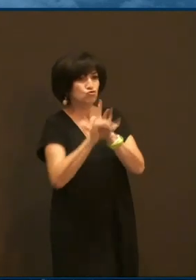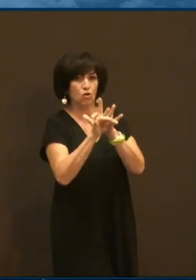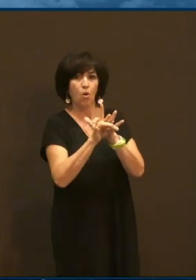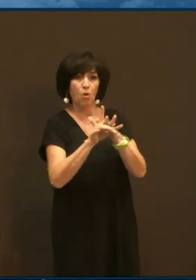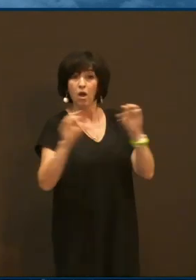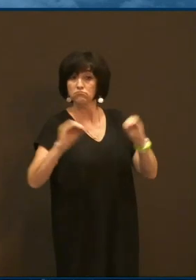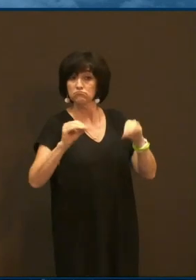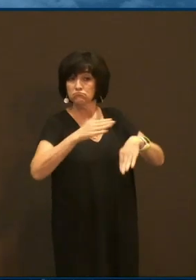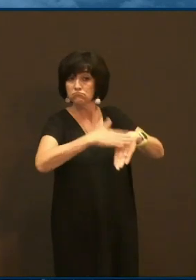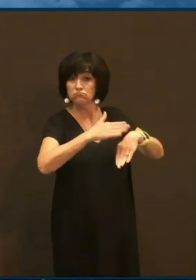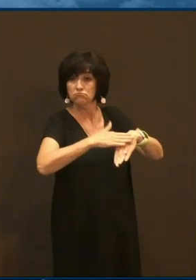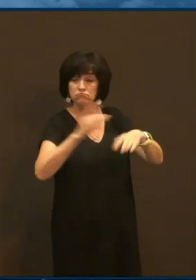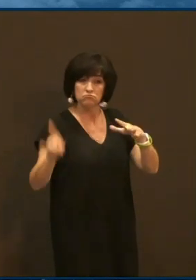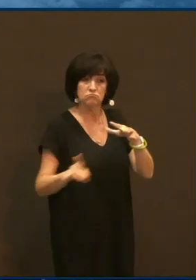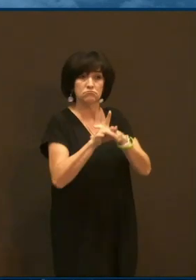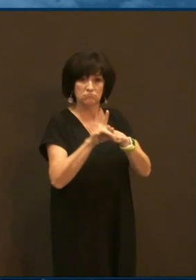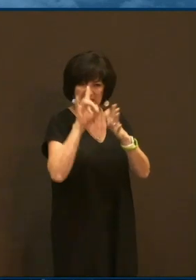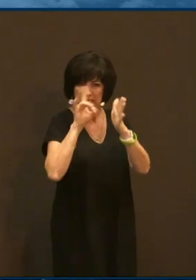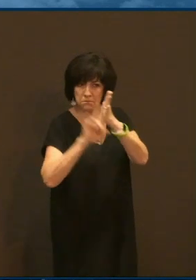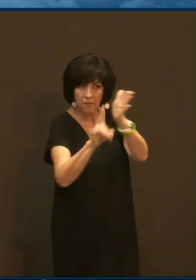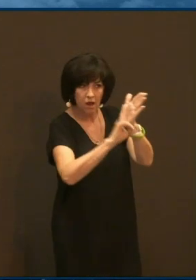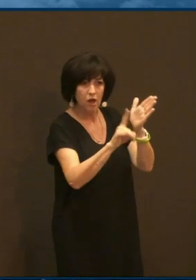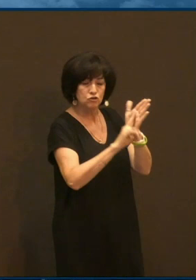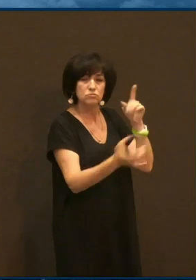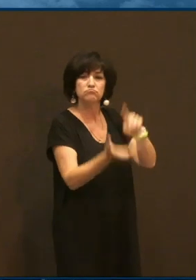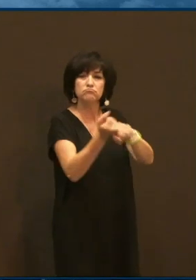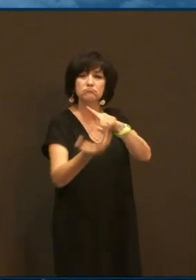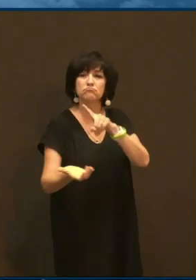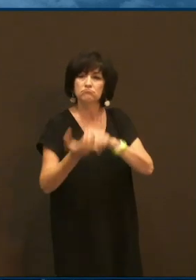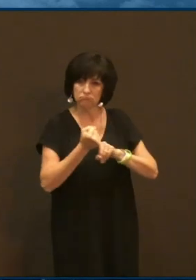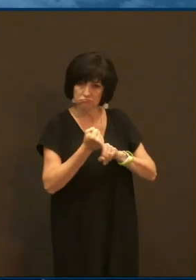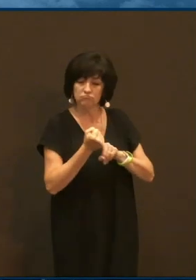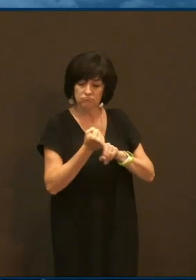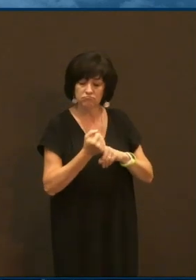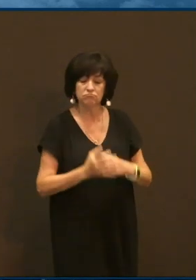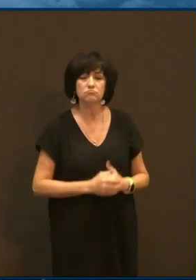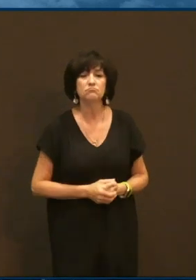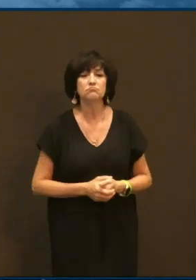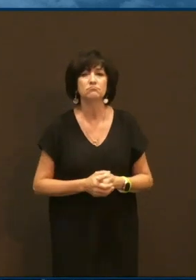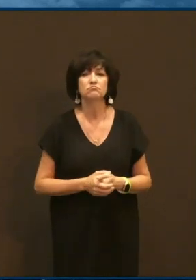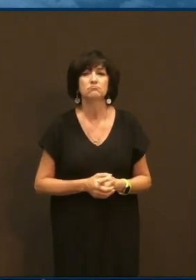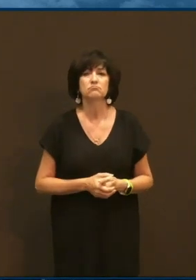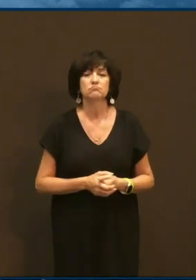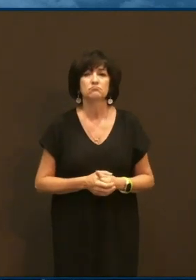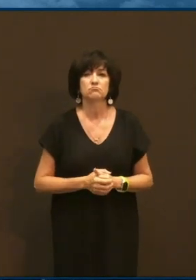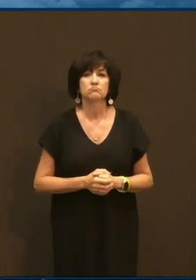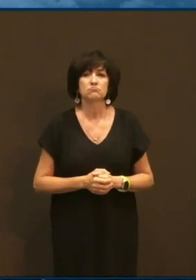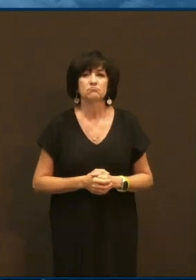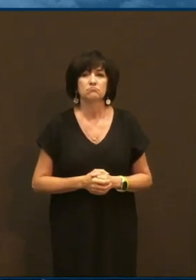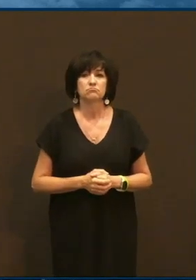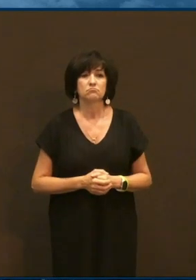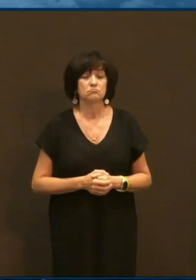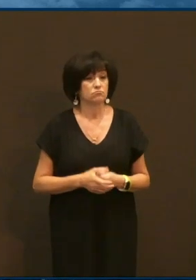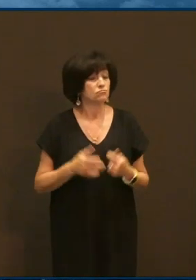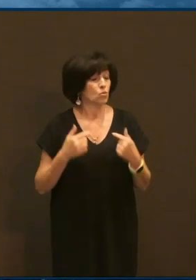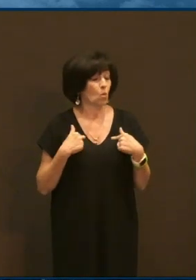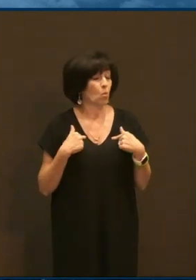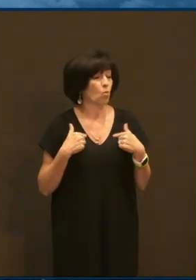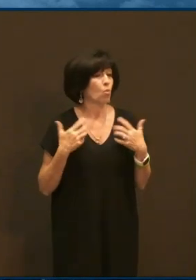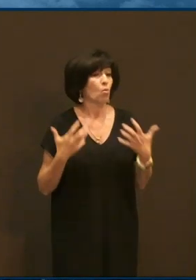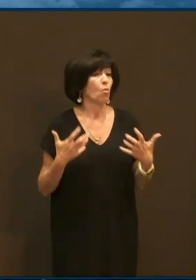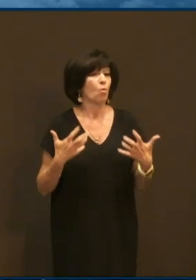places. So some of the things that we're looking for is, first of all, are inspectors allowed to come